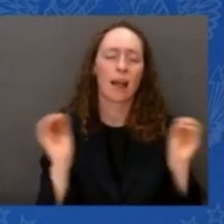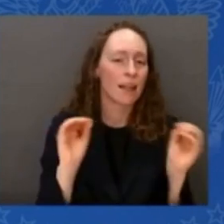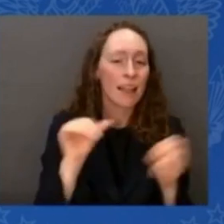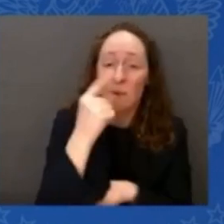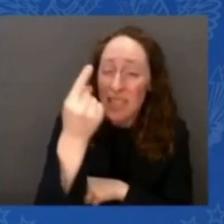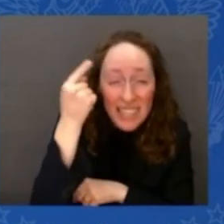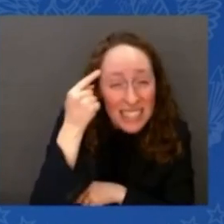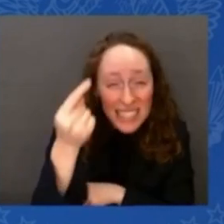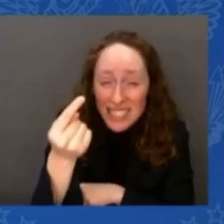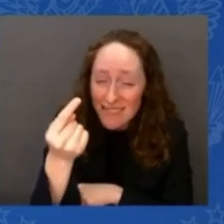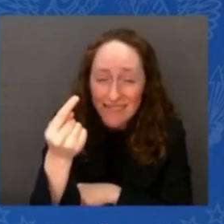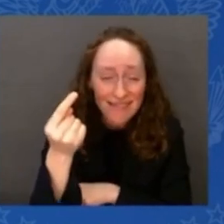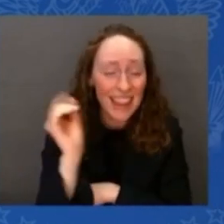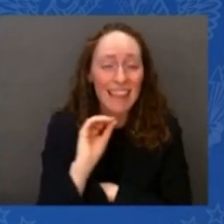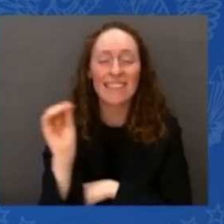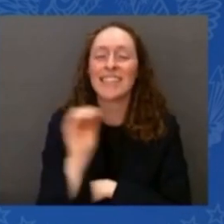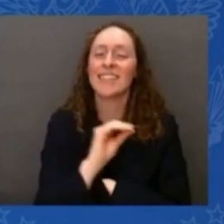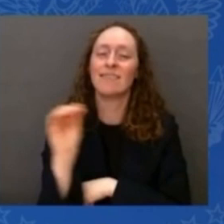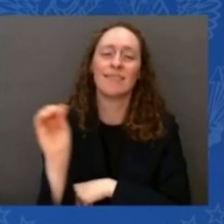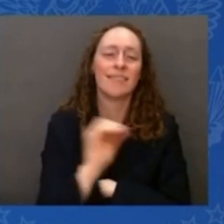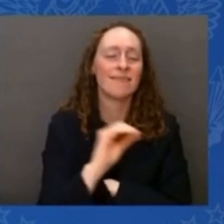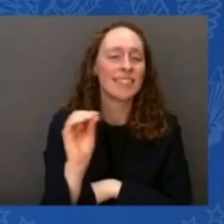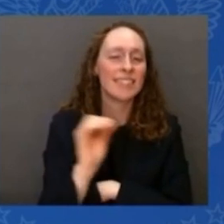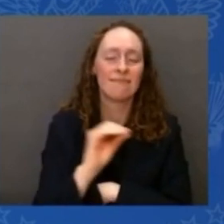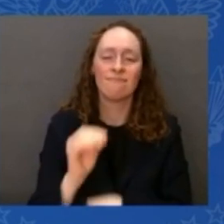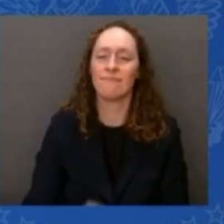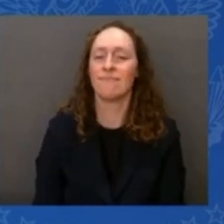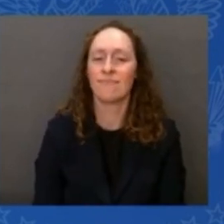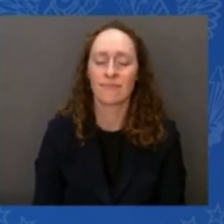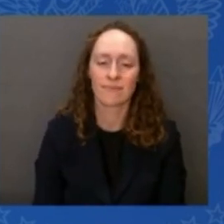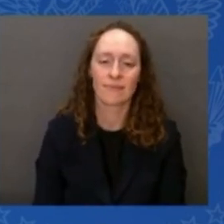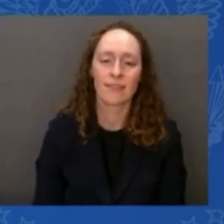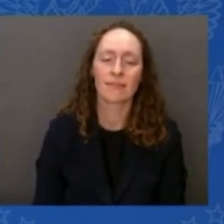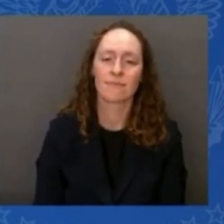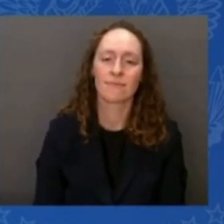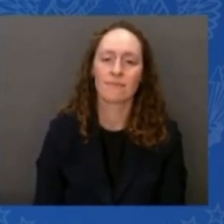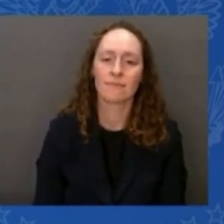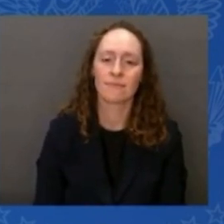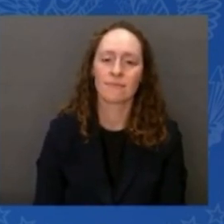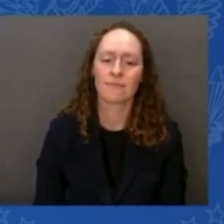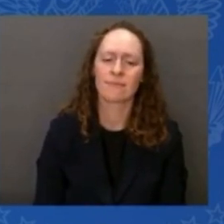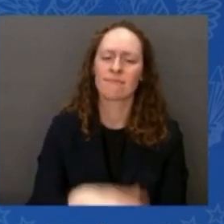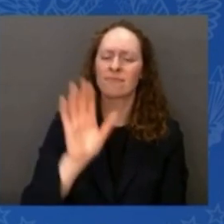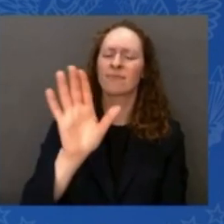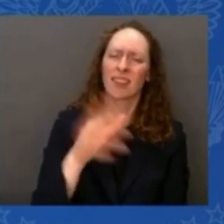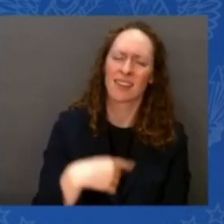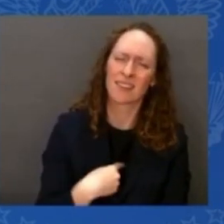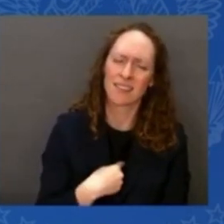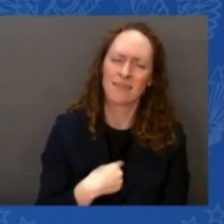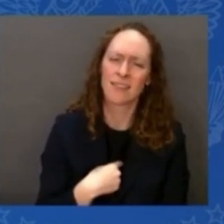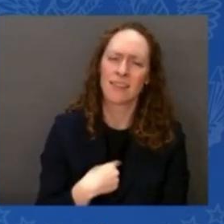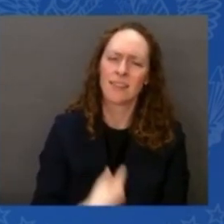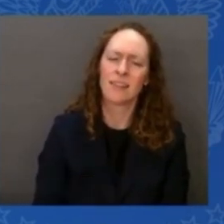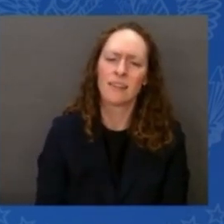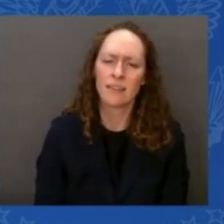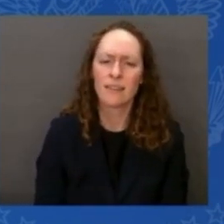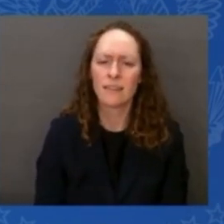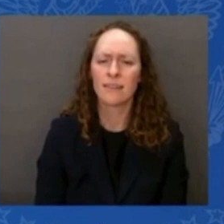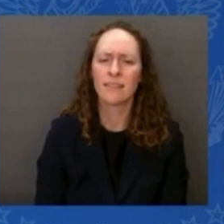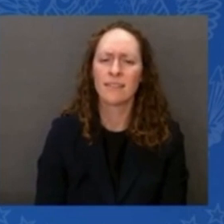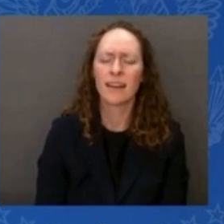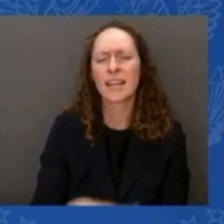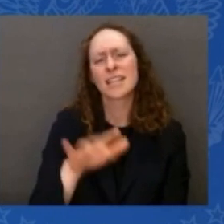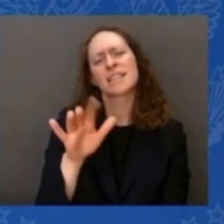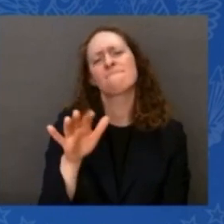If I can hold a second, one of the reasons I was able to keep the debt down this time around, they're the Fortune 500 companies. They're good